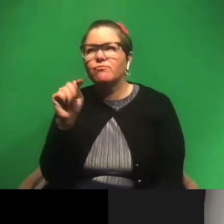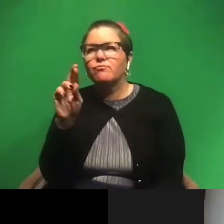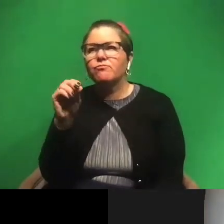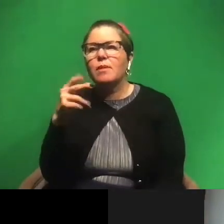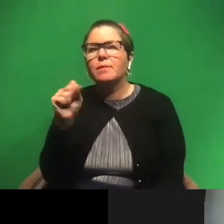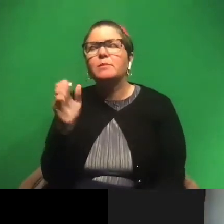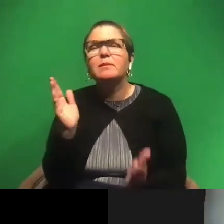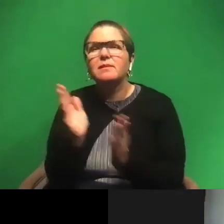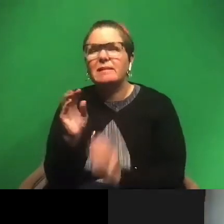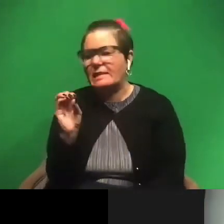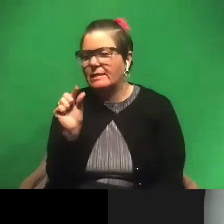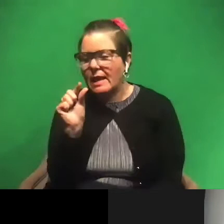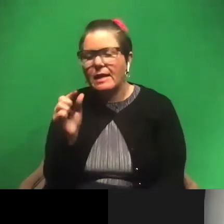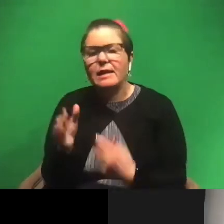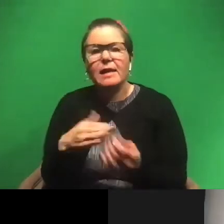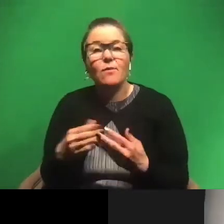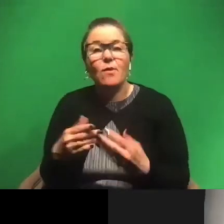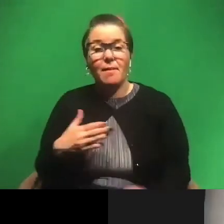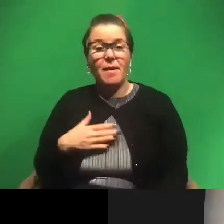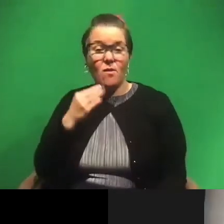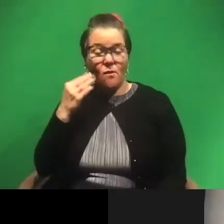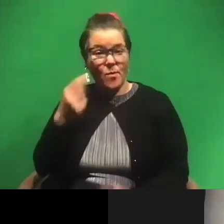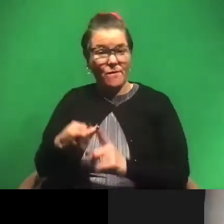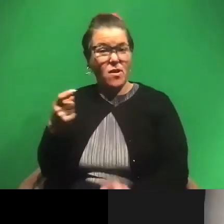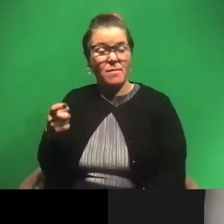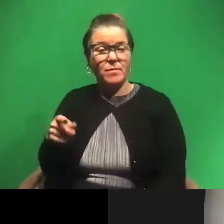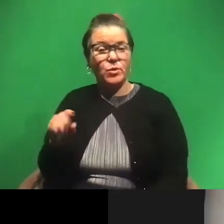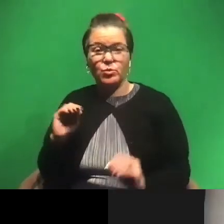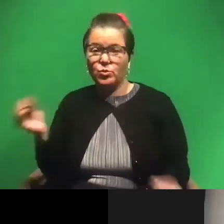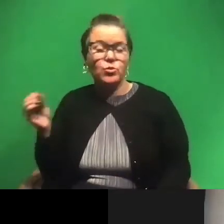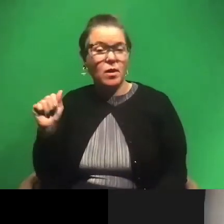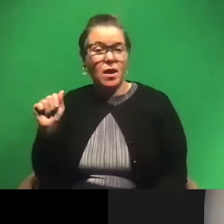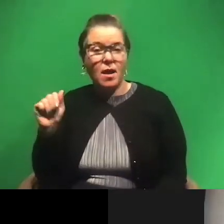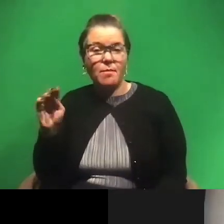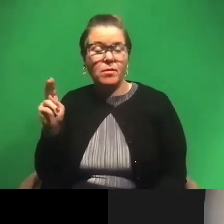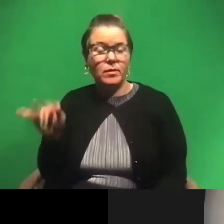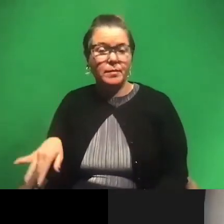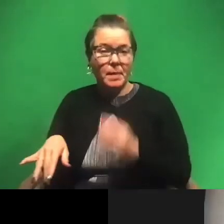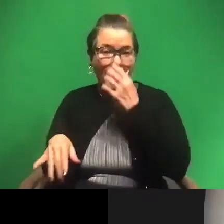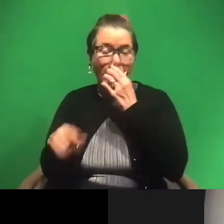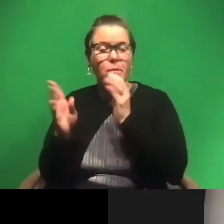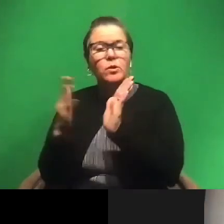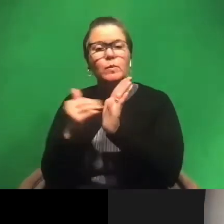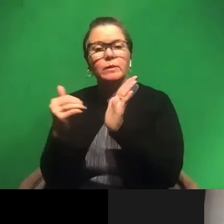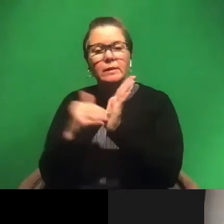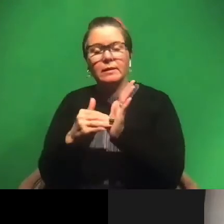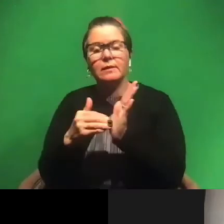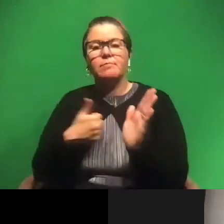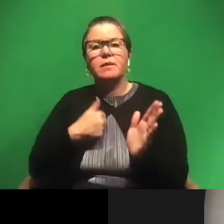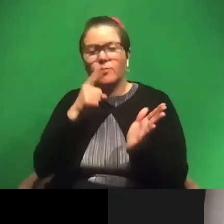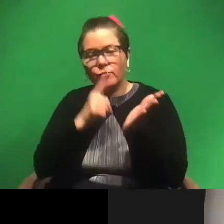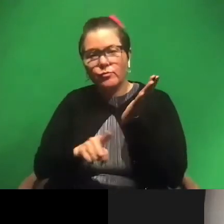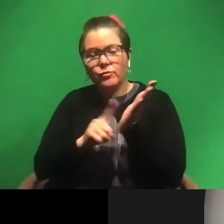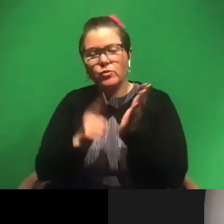But anyway, along where I'm from, there are no abalone. And I went to New Zealand to do research for a